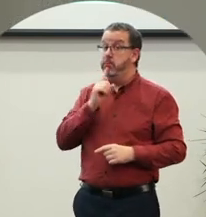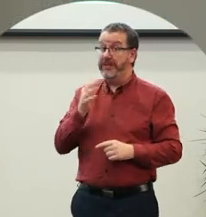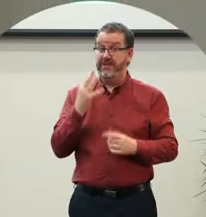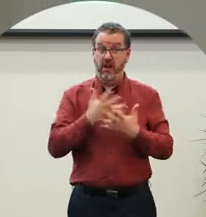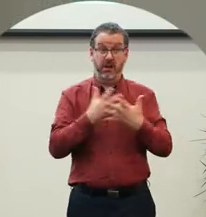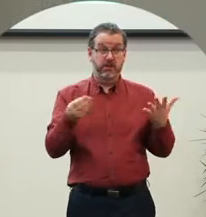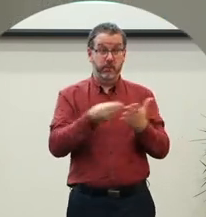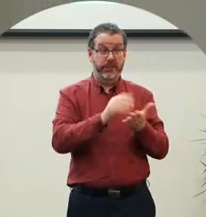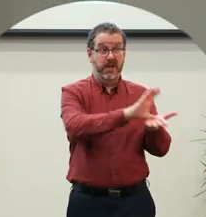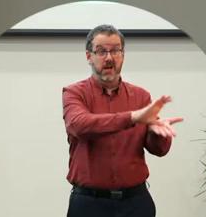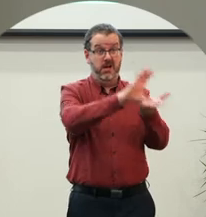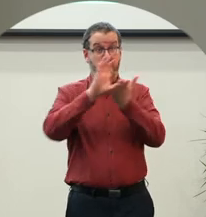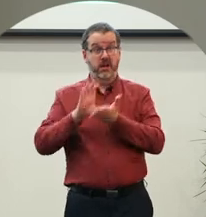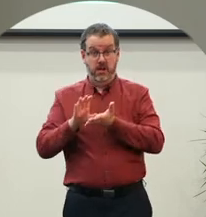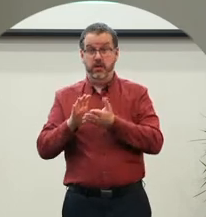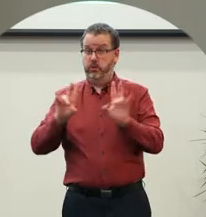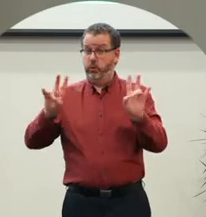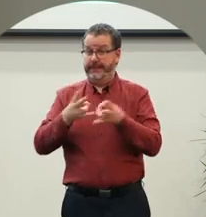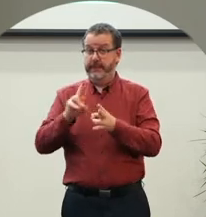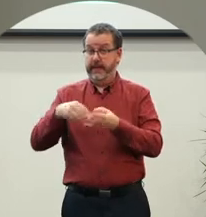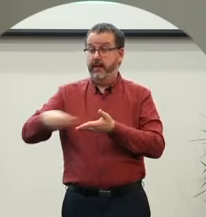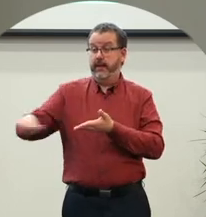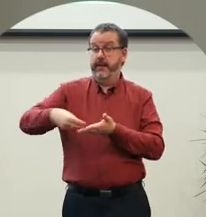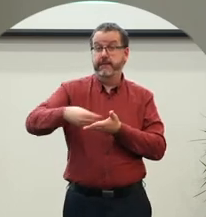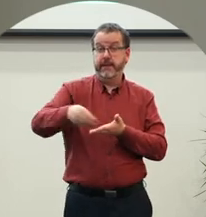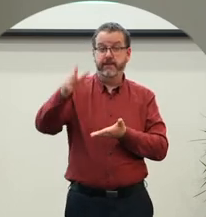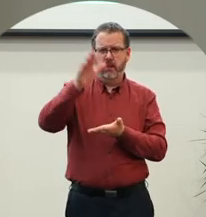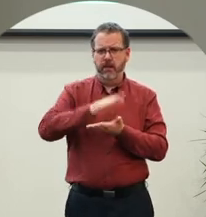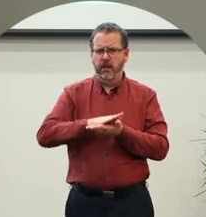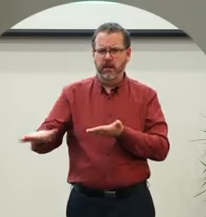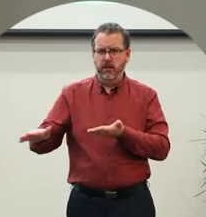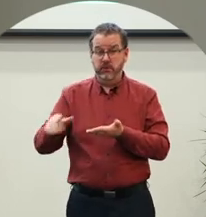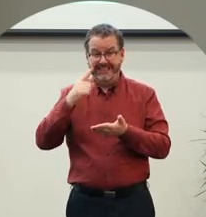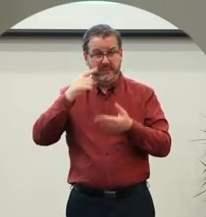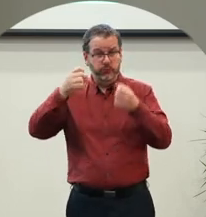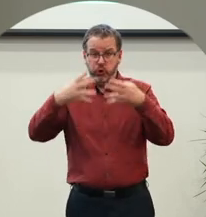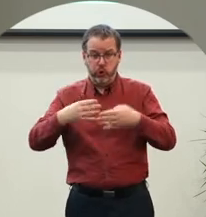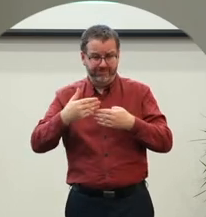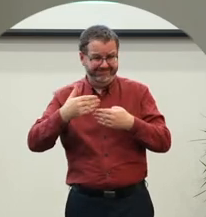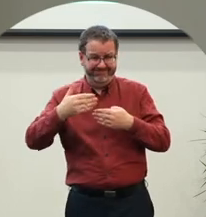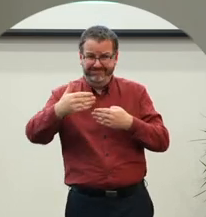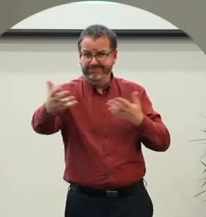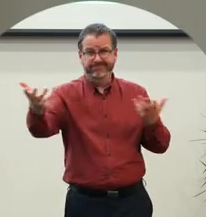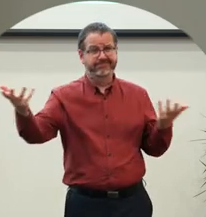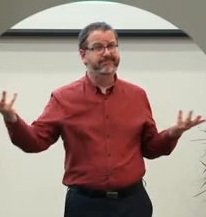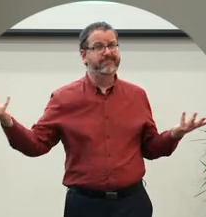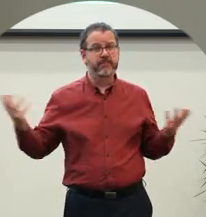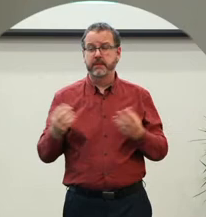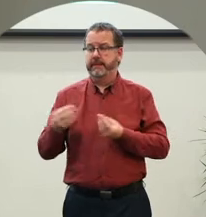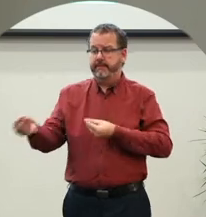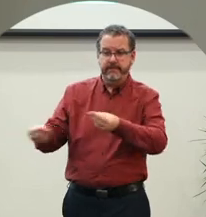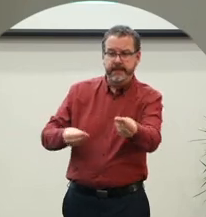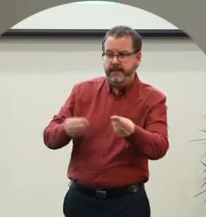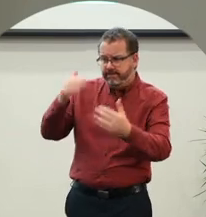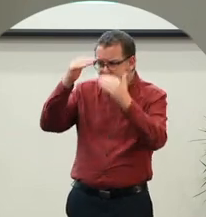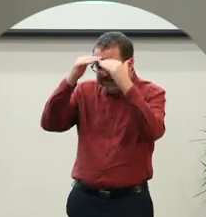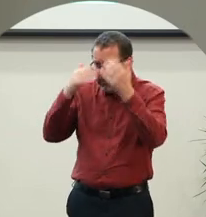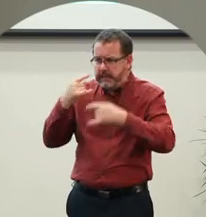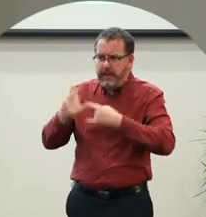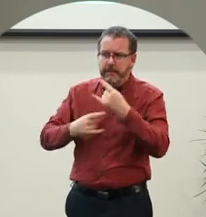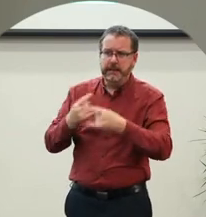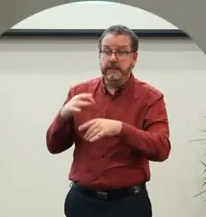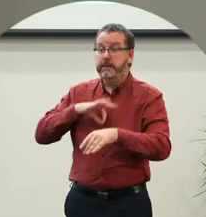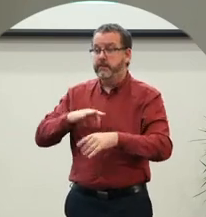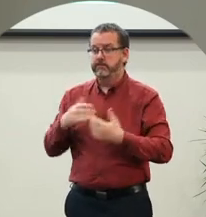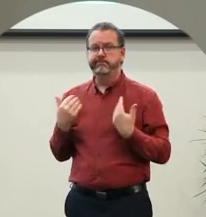money, and you don't always see a result, even in the individual cases, but you certainly don't see a result over the vast landscape that